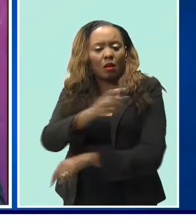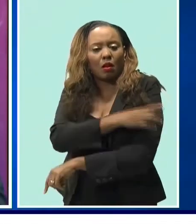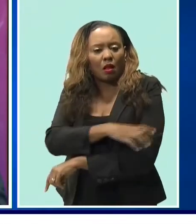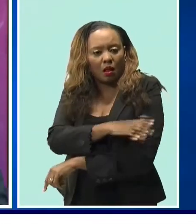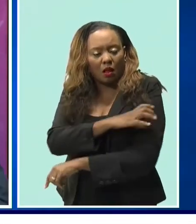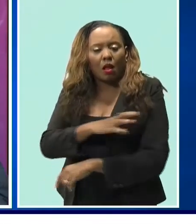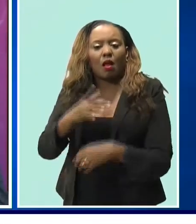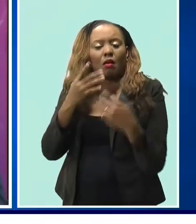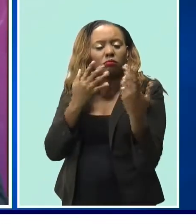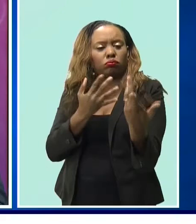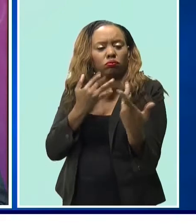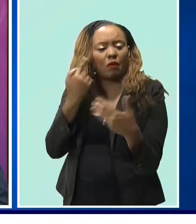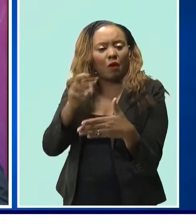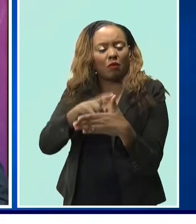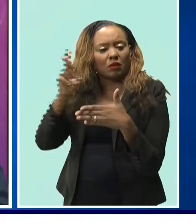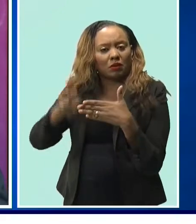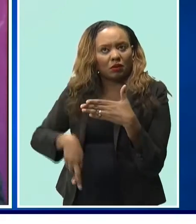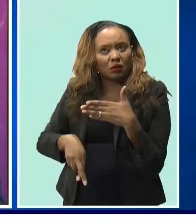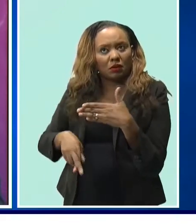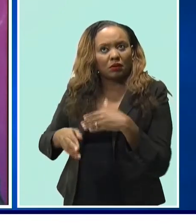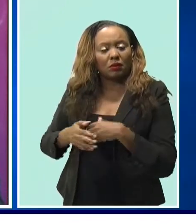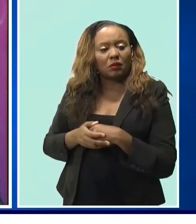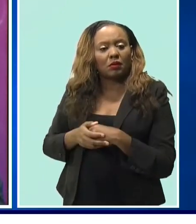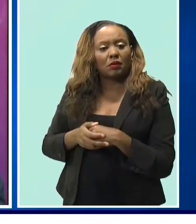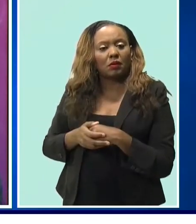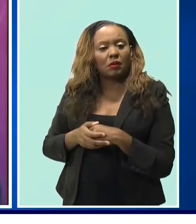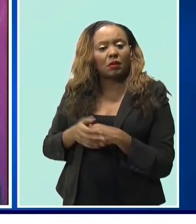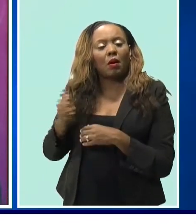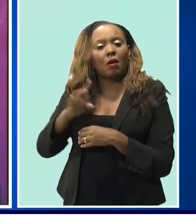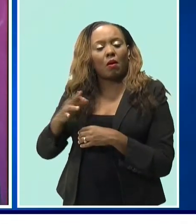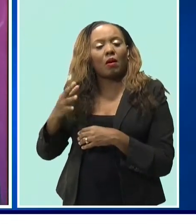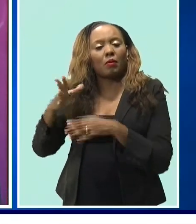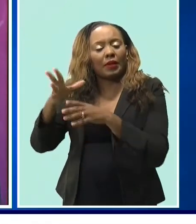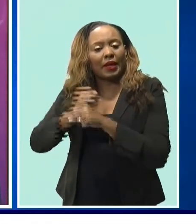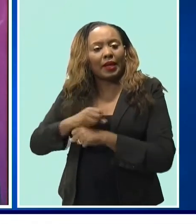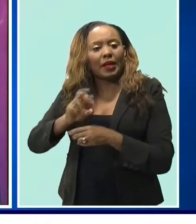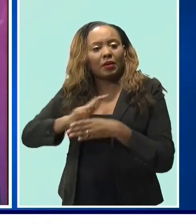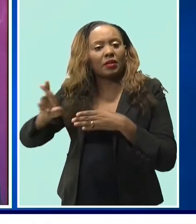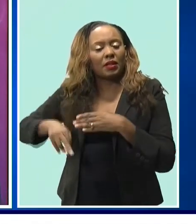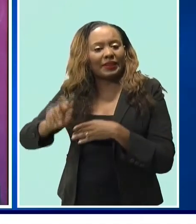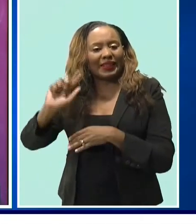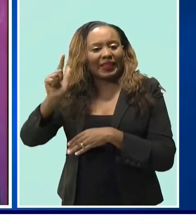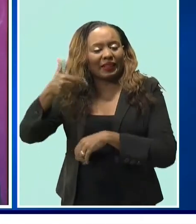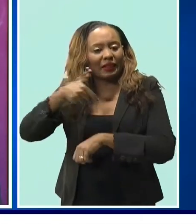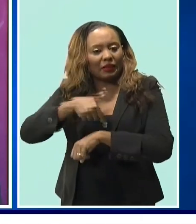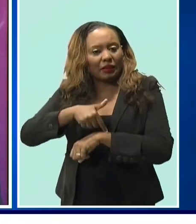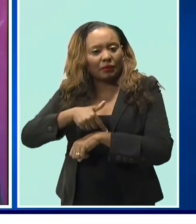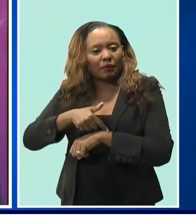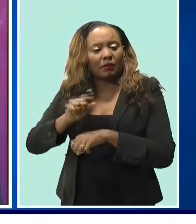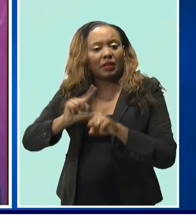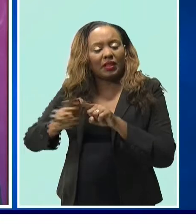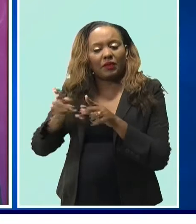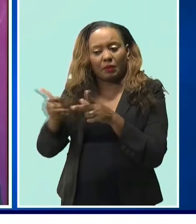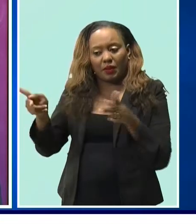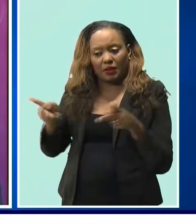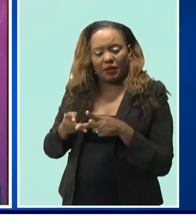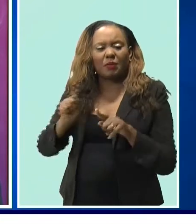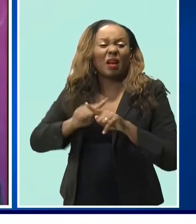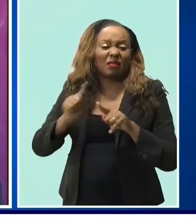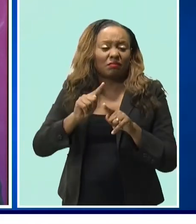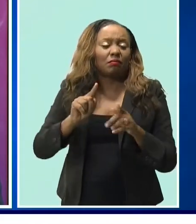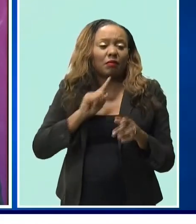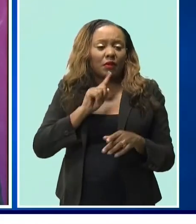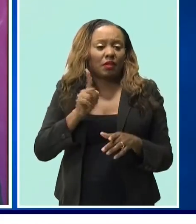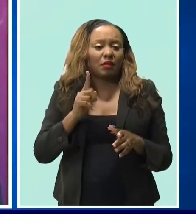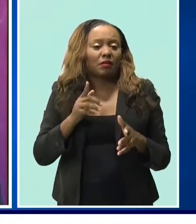results, or if they're well enough, they can go home and we'll get those results and contact them and put them into isolation as so desired. So I think overall,